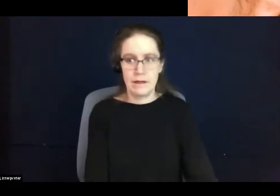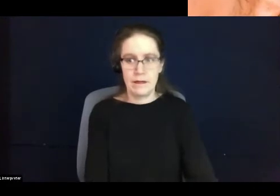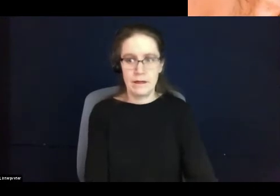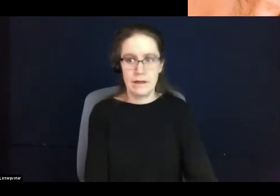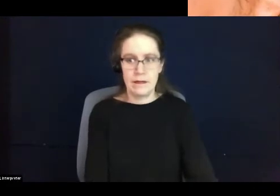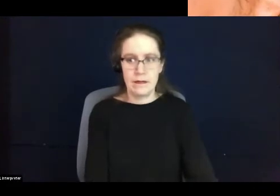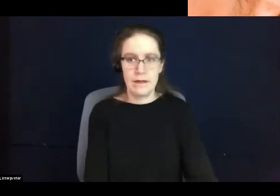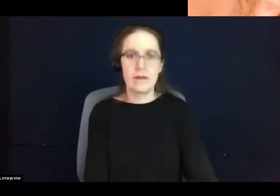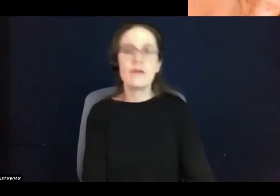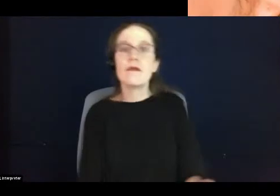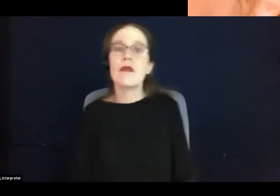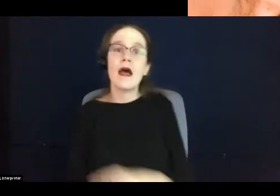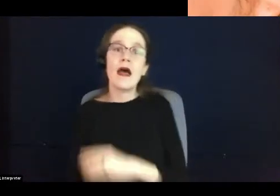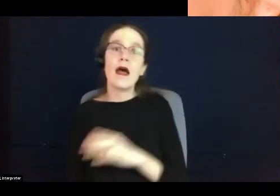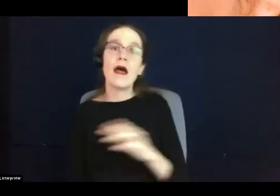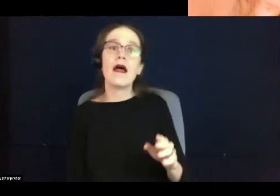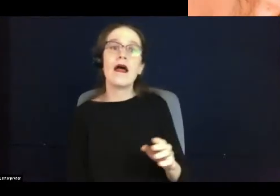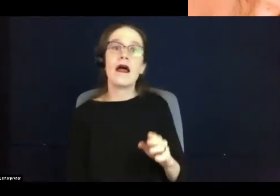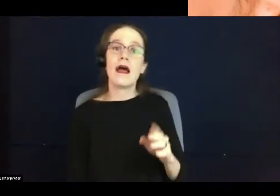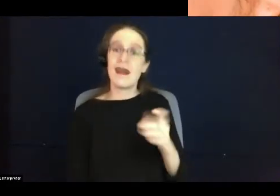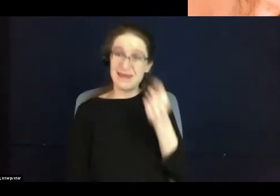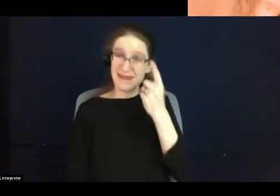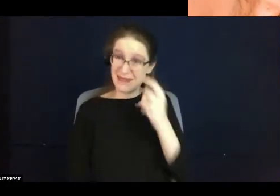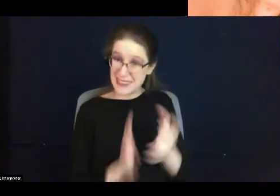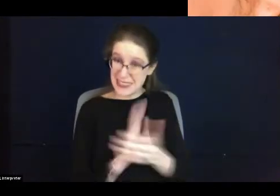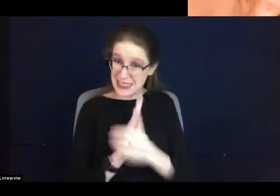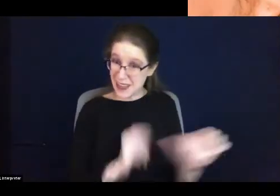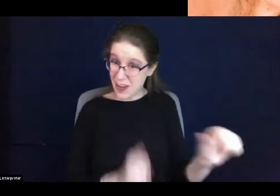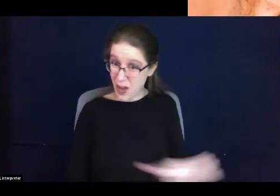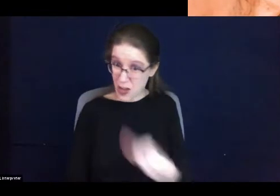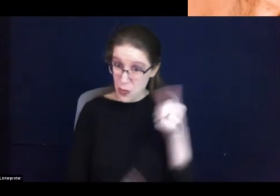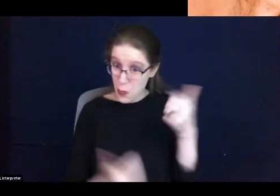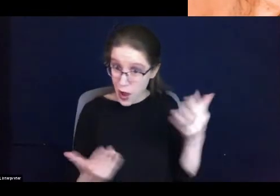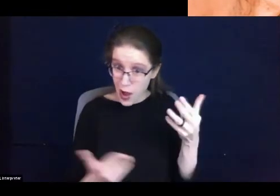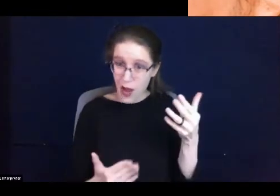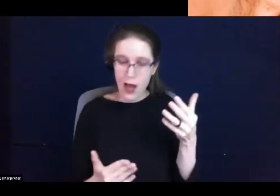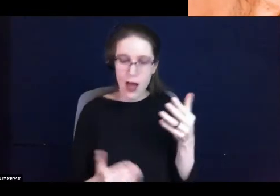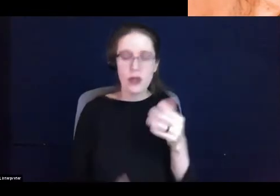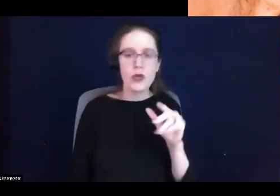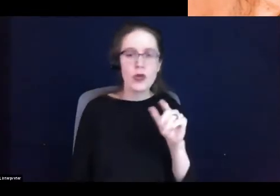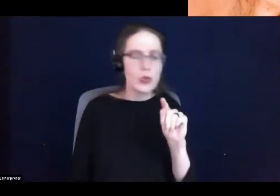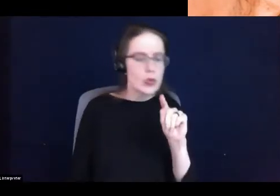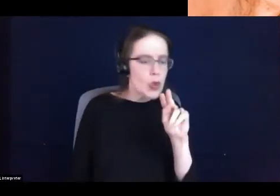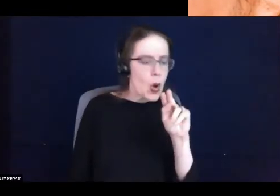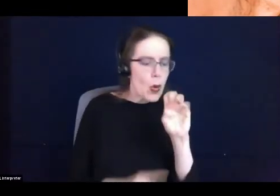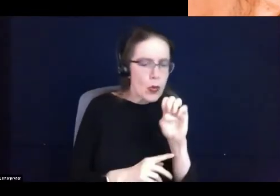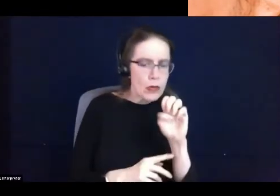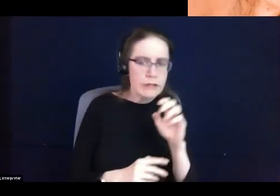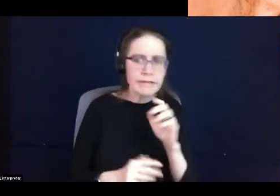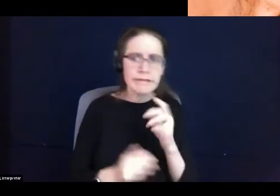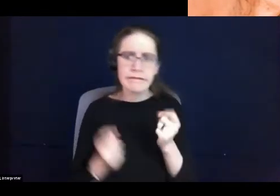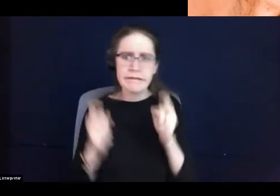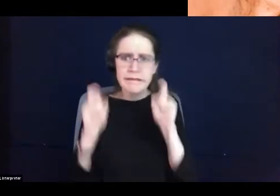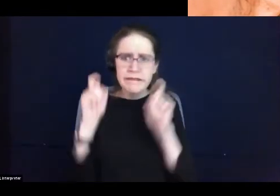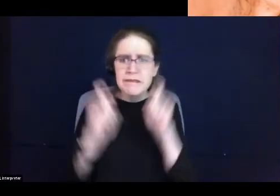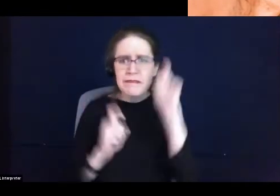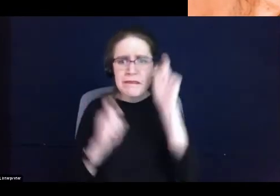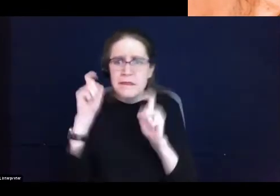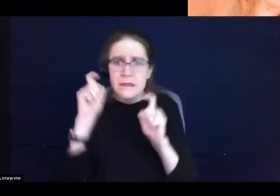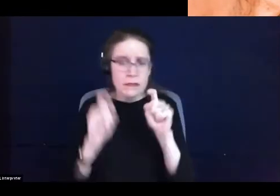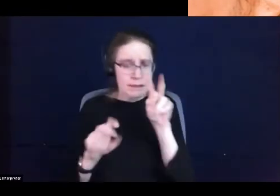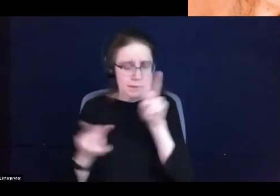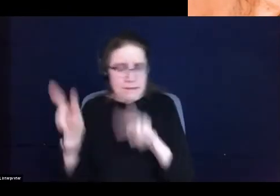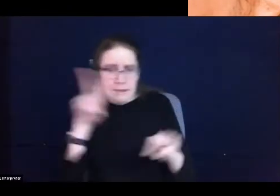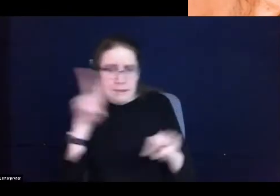advocates are also skilled in assessing tones, whether that's our own or the person receiving services. We need to make sure that we